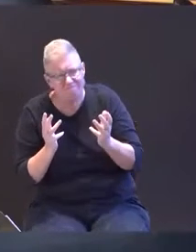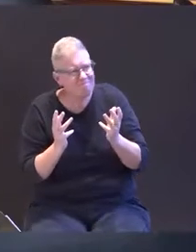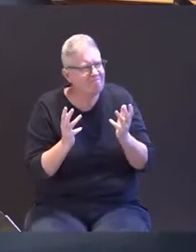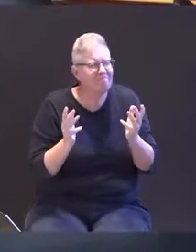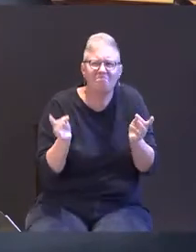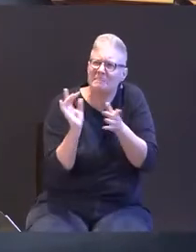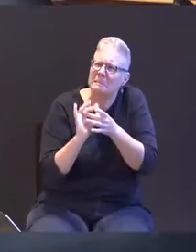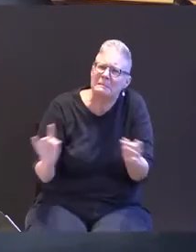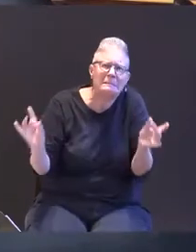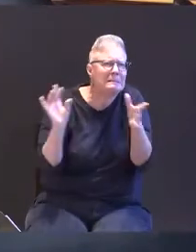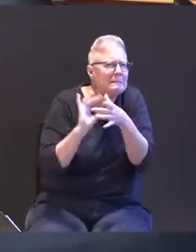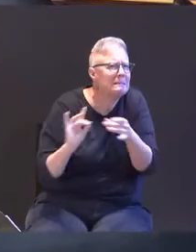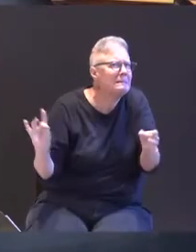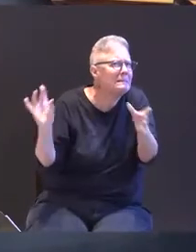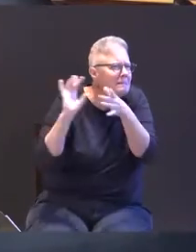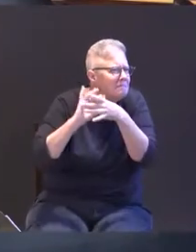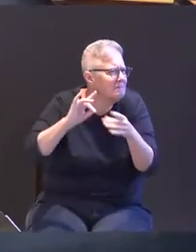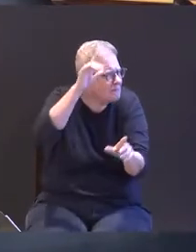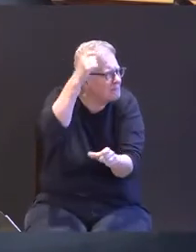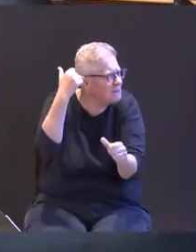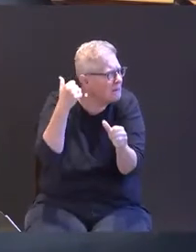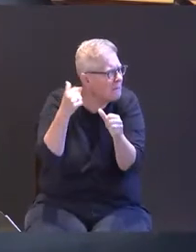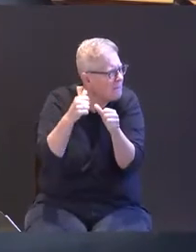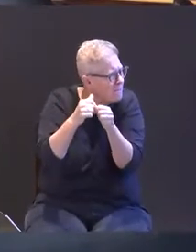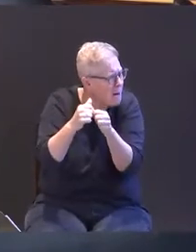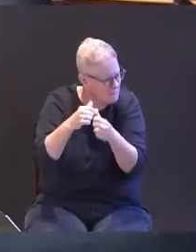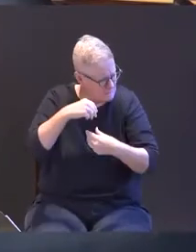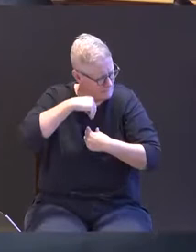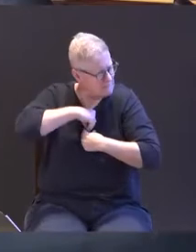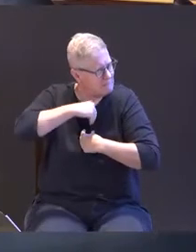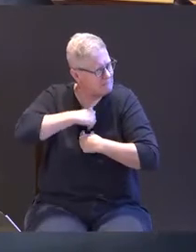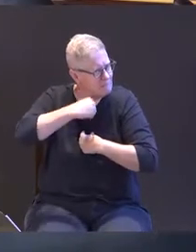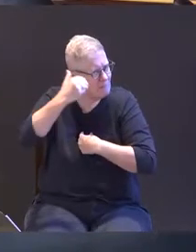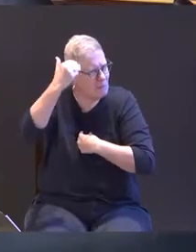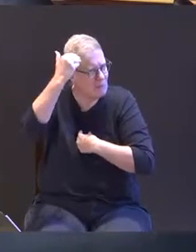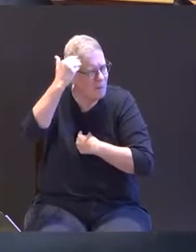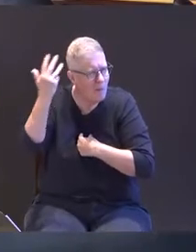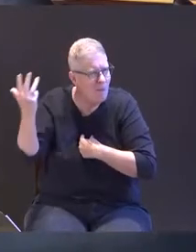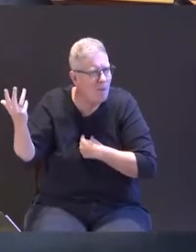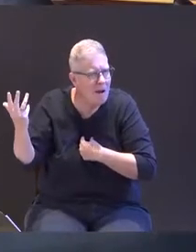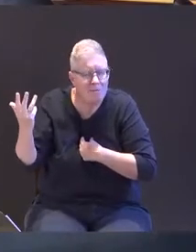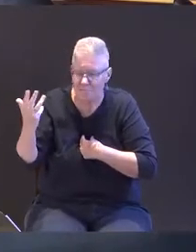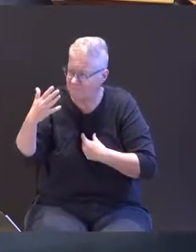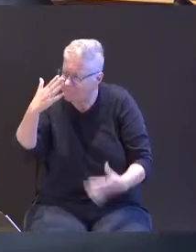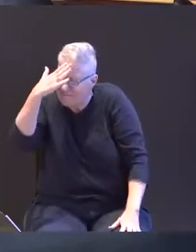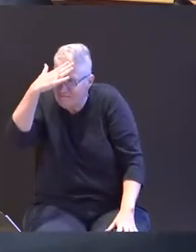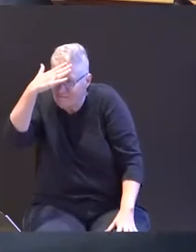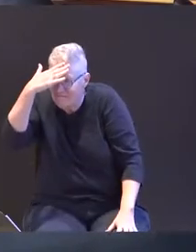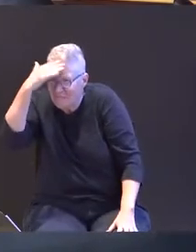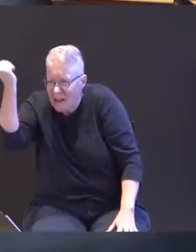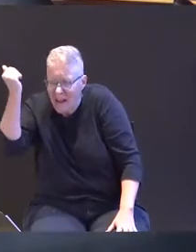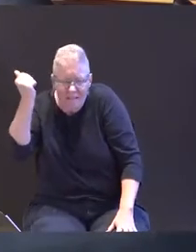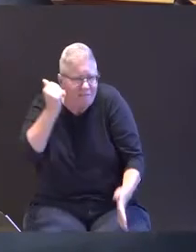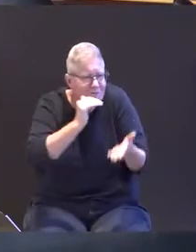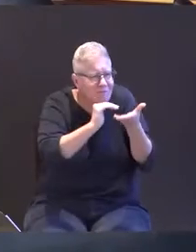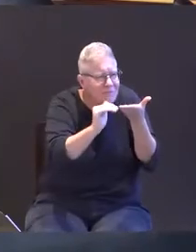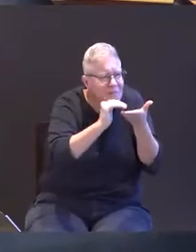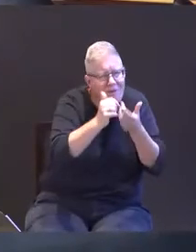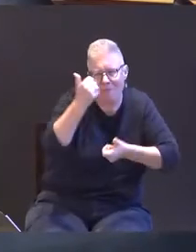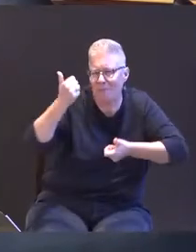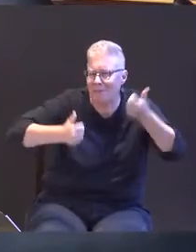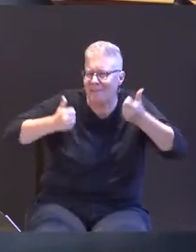our tongues? Do we forget or forgive? There's a whole lot of